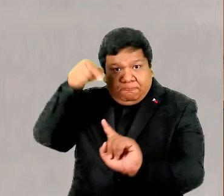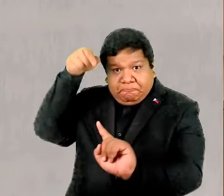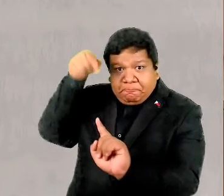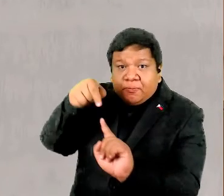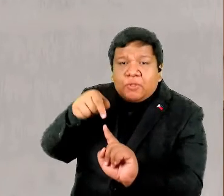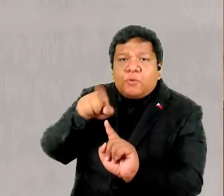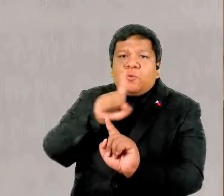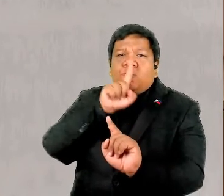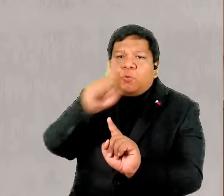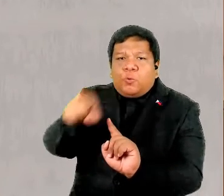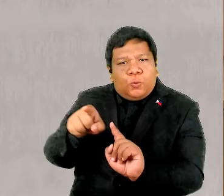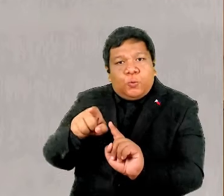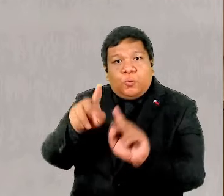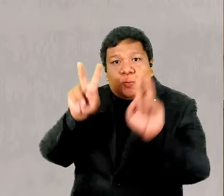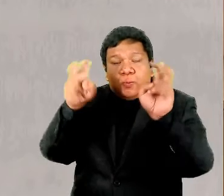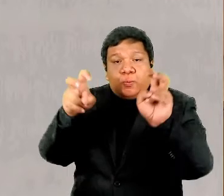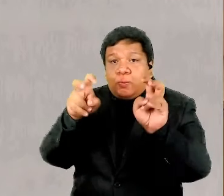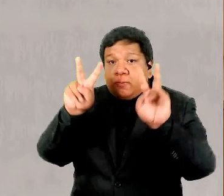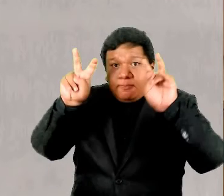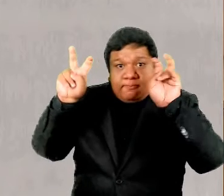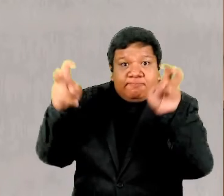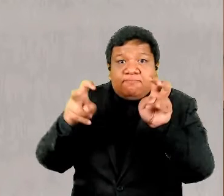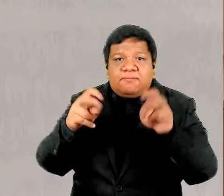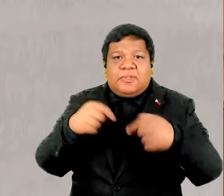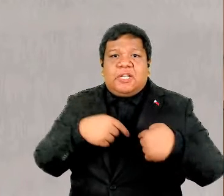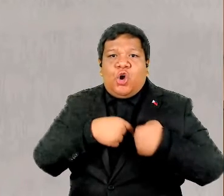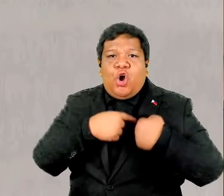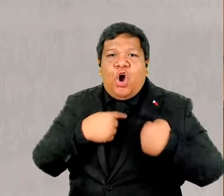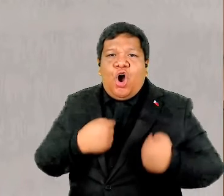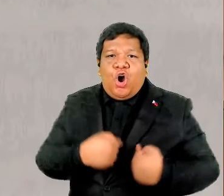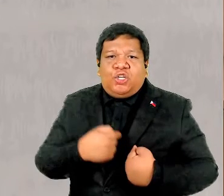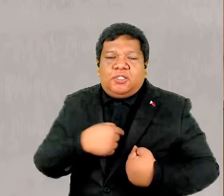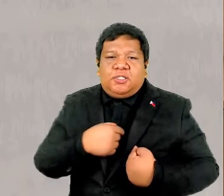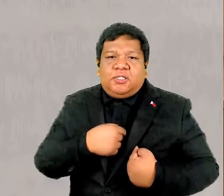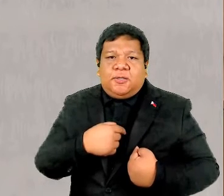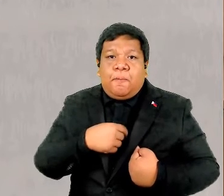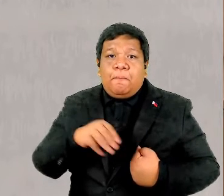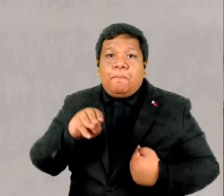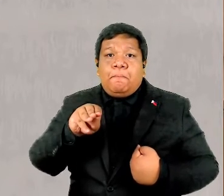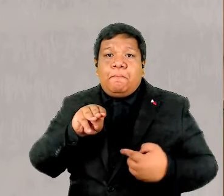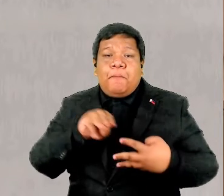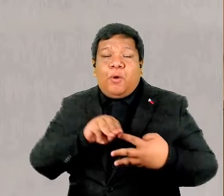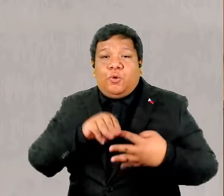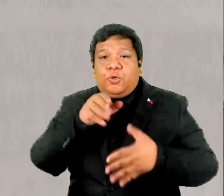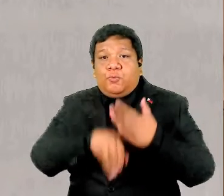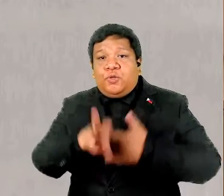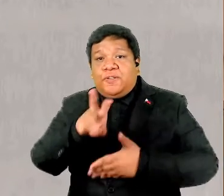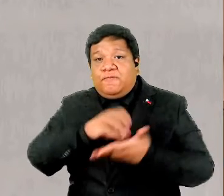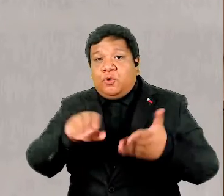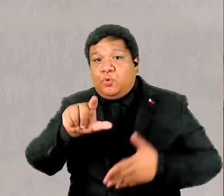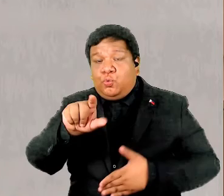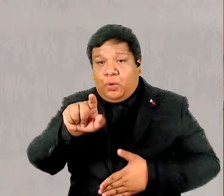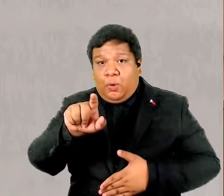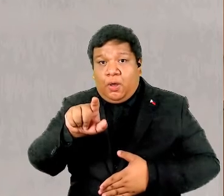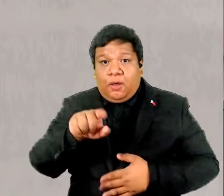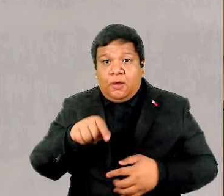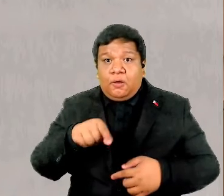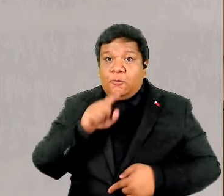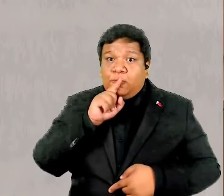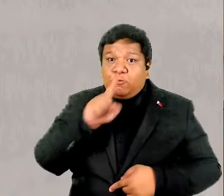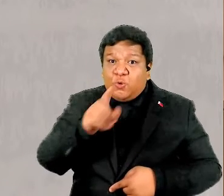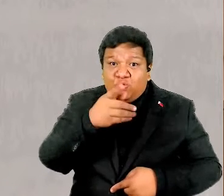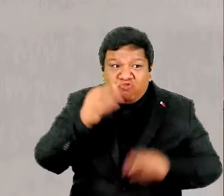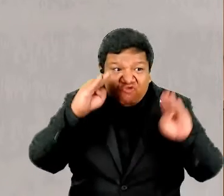to the point of the real issue, which is the issue of the heart. It says in Matthew 6:21, for where your treasure